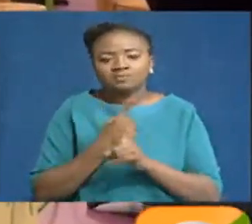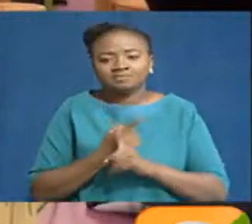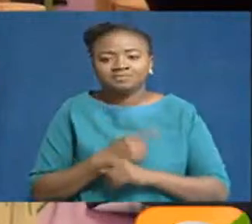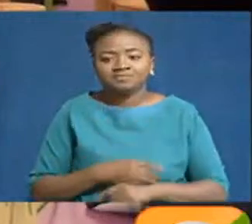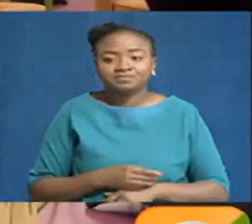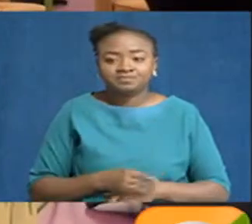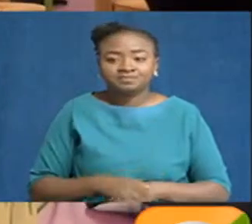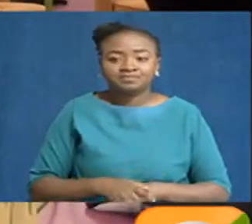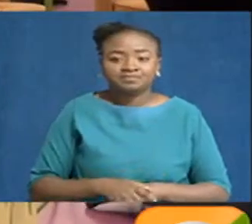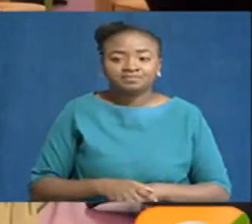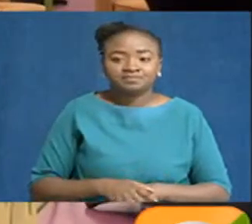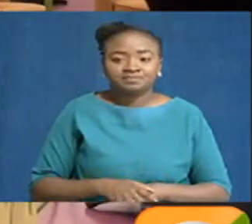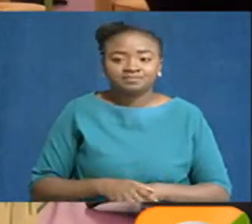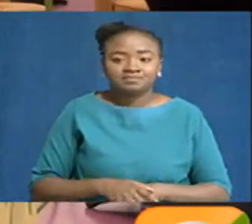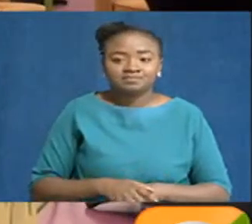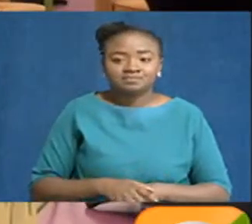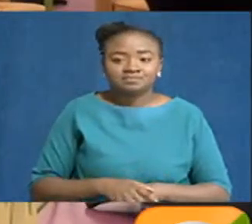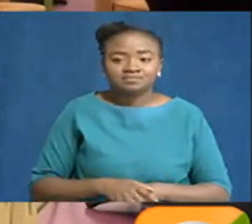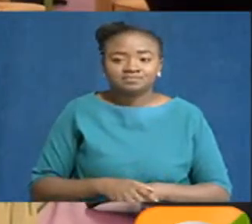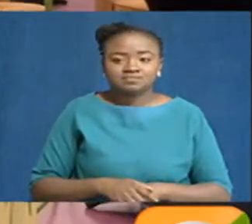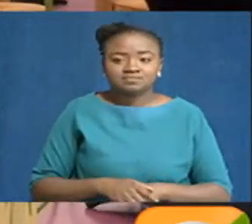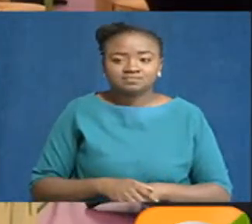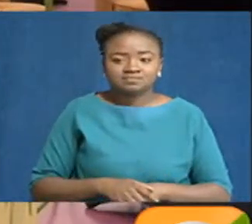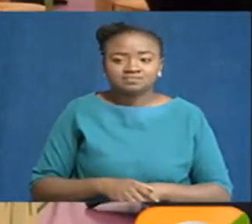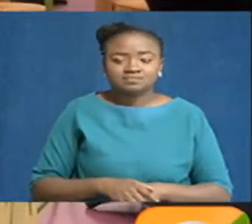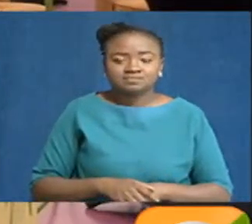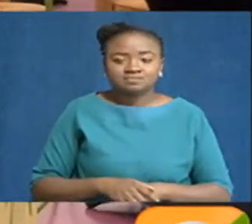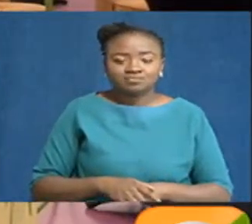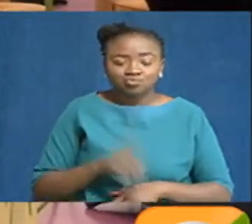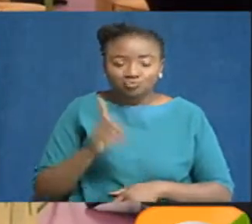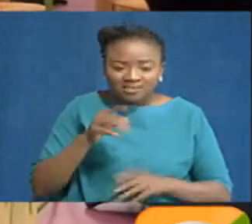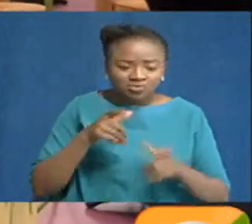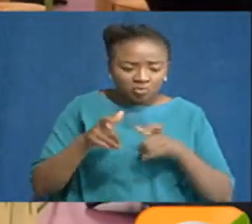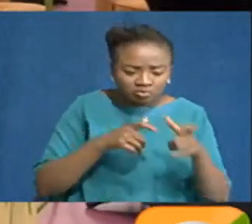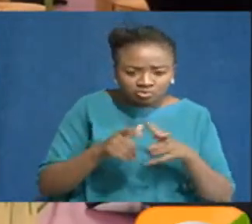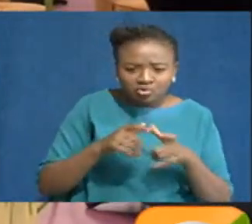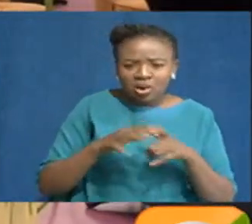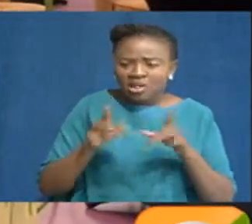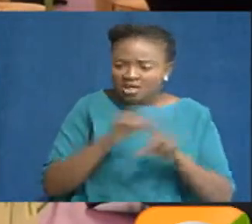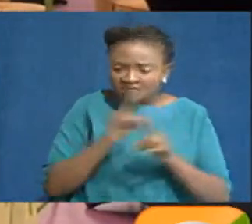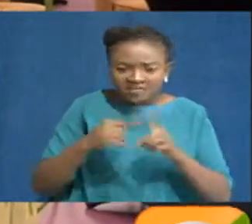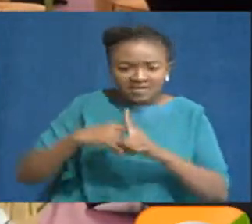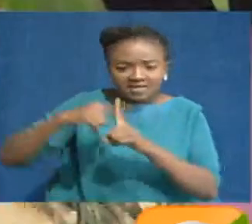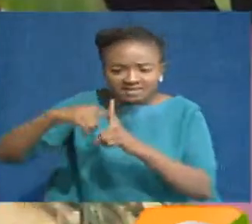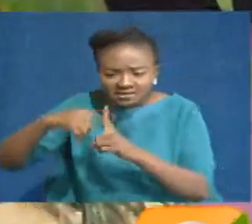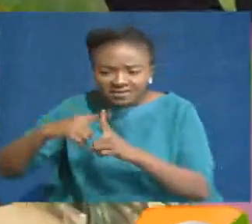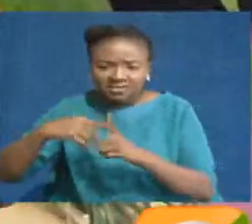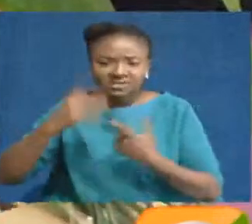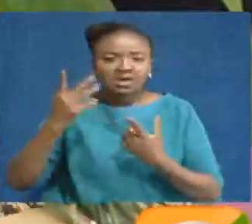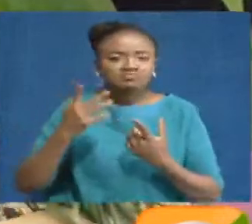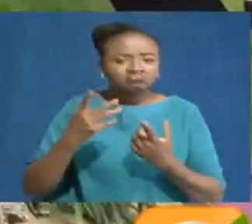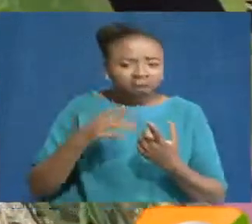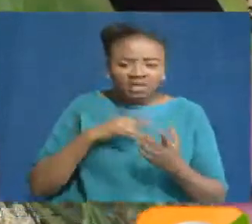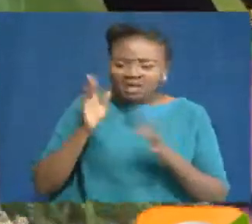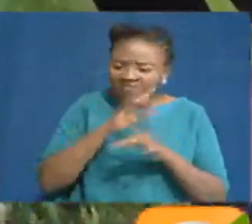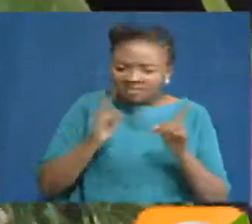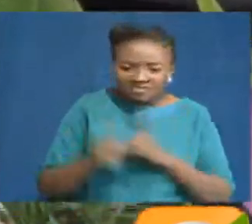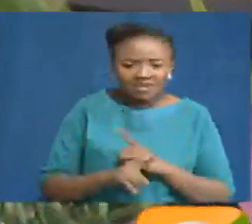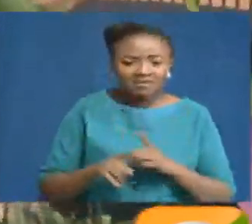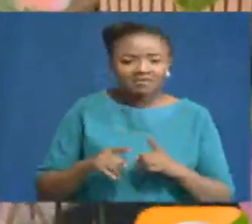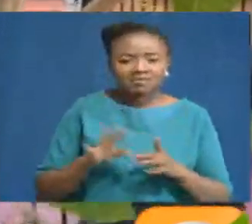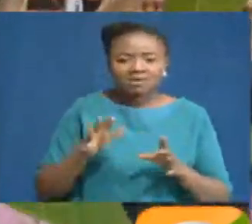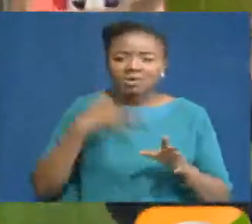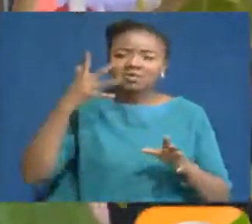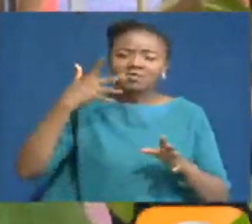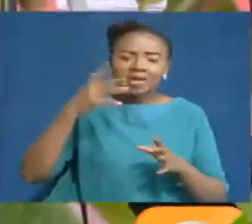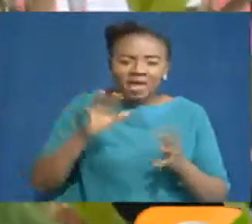control everything. Water, nutrients, humidity, light, temperature, everything. And that